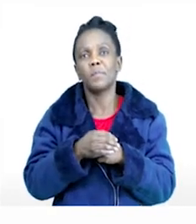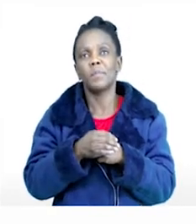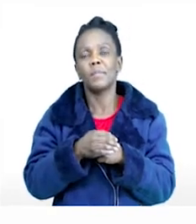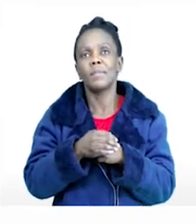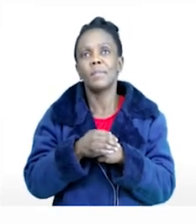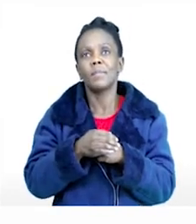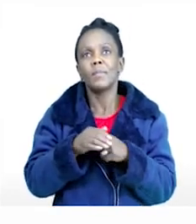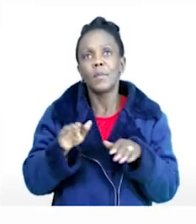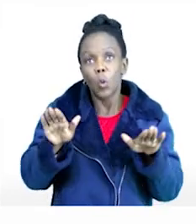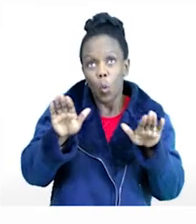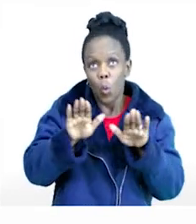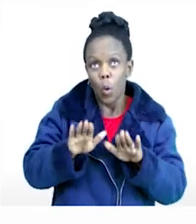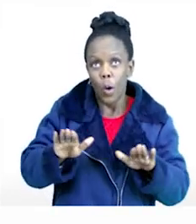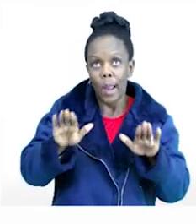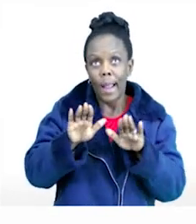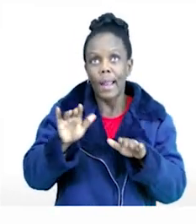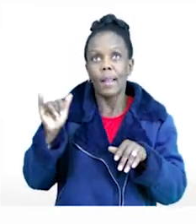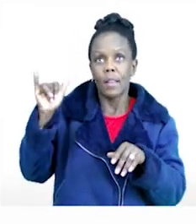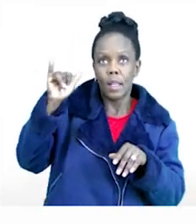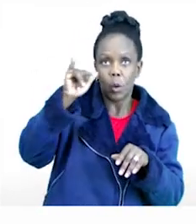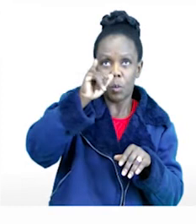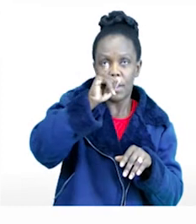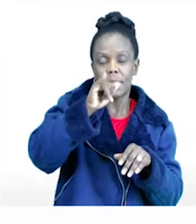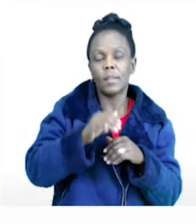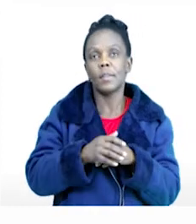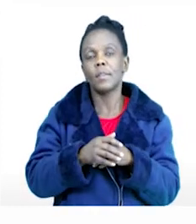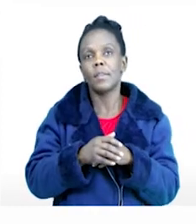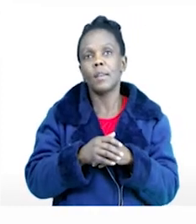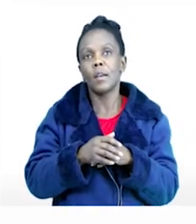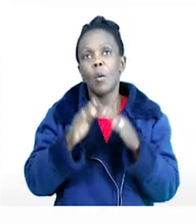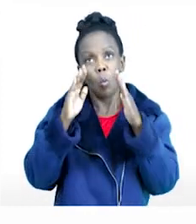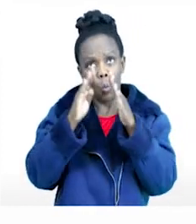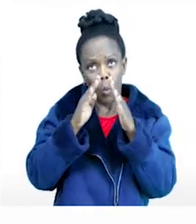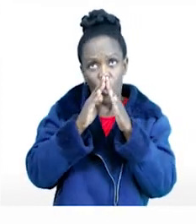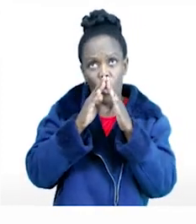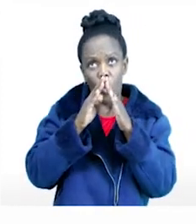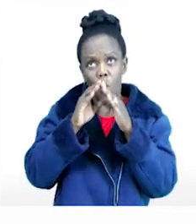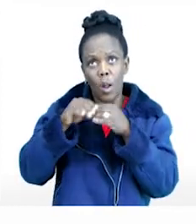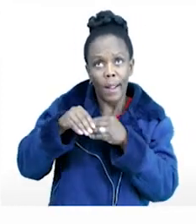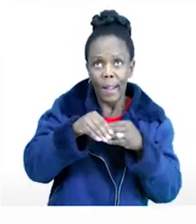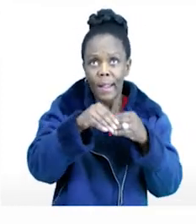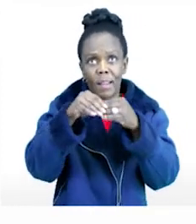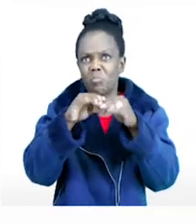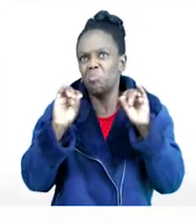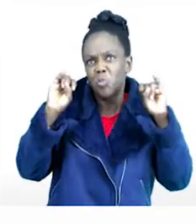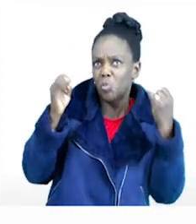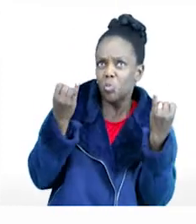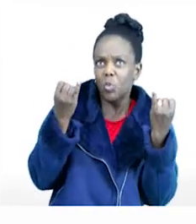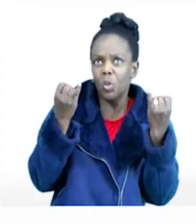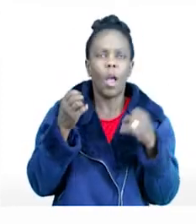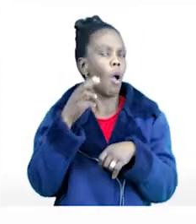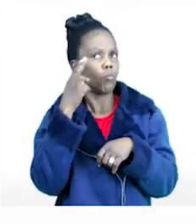Yes, so you are going to color the aeroplane. Can you use a house to go to town? No,